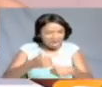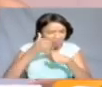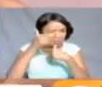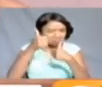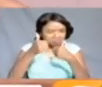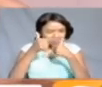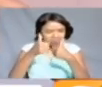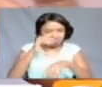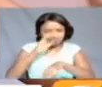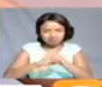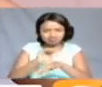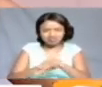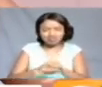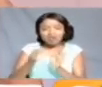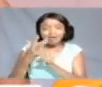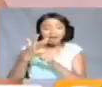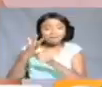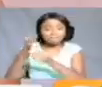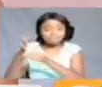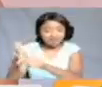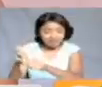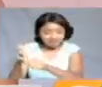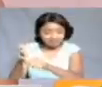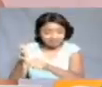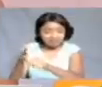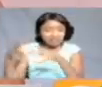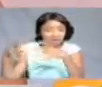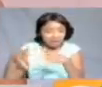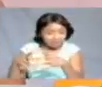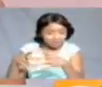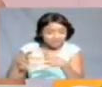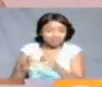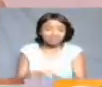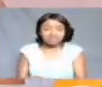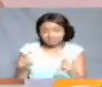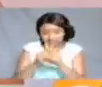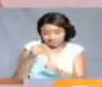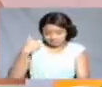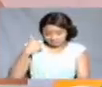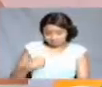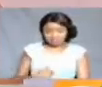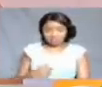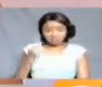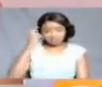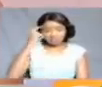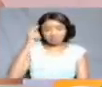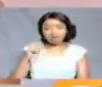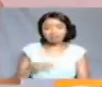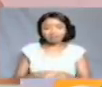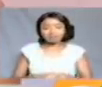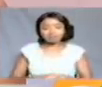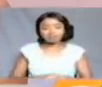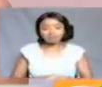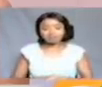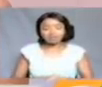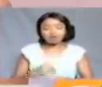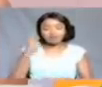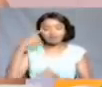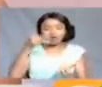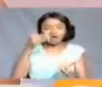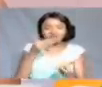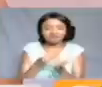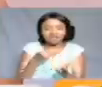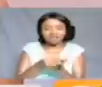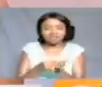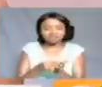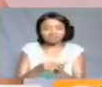into the brand. I remember doing an activation myself quite recently for a finance app. And